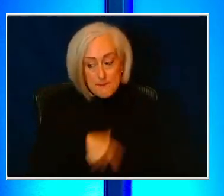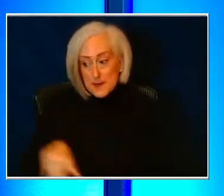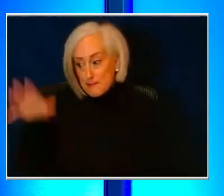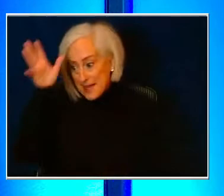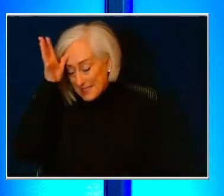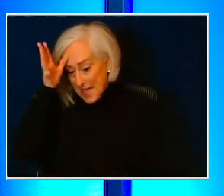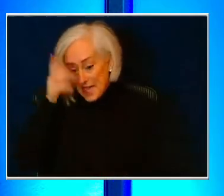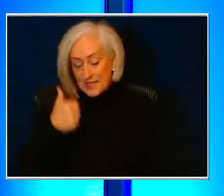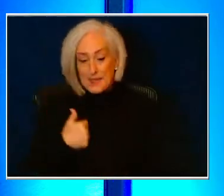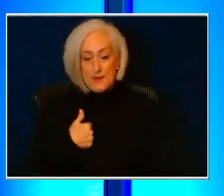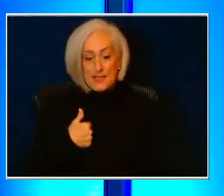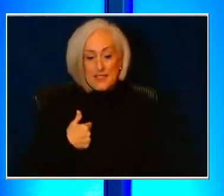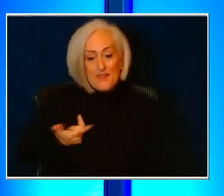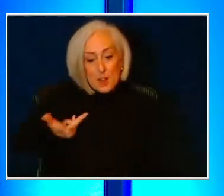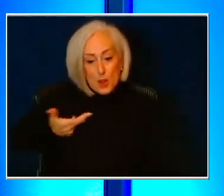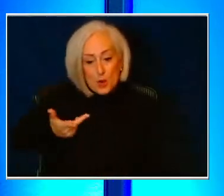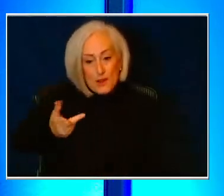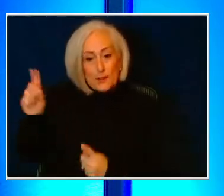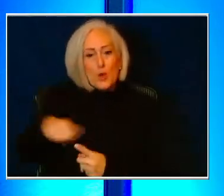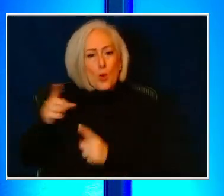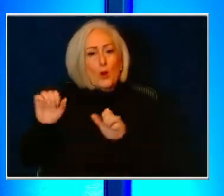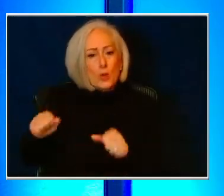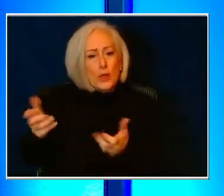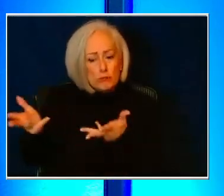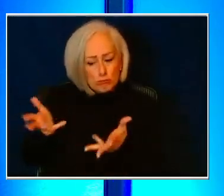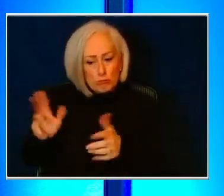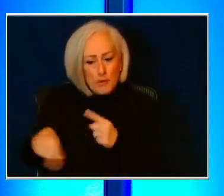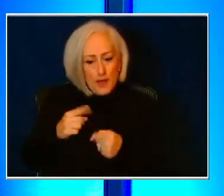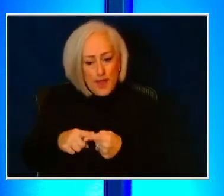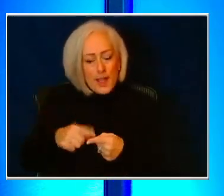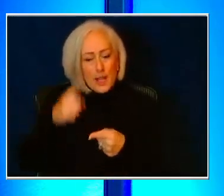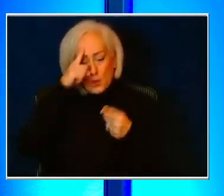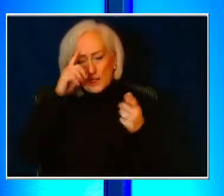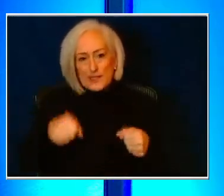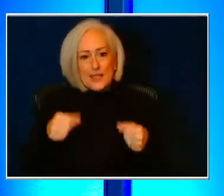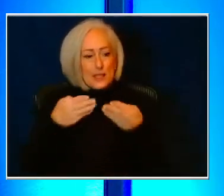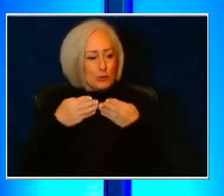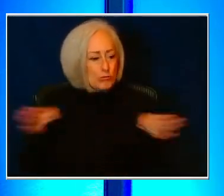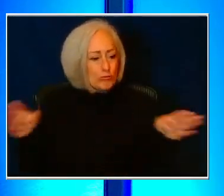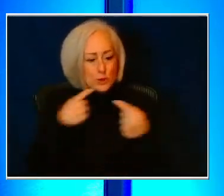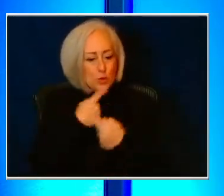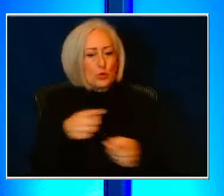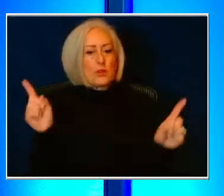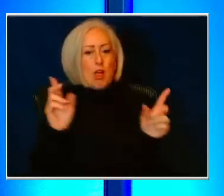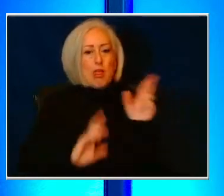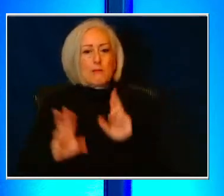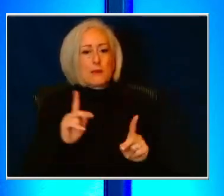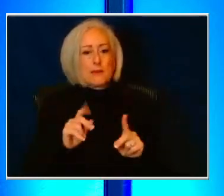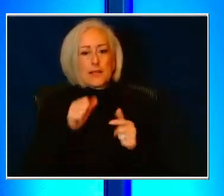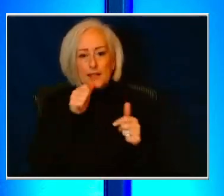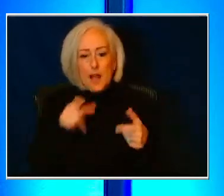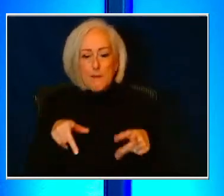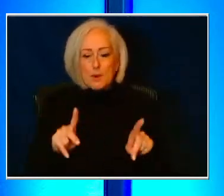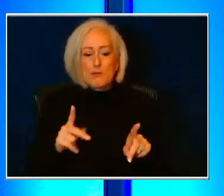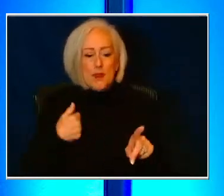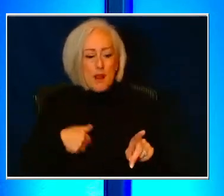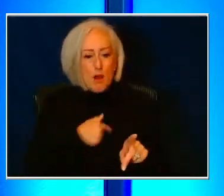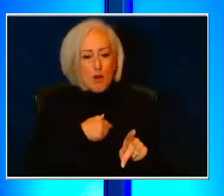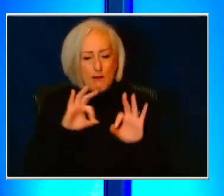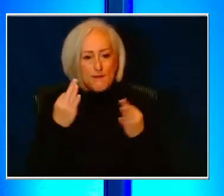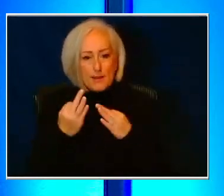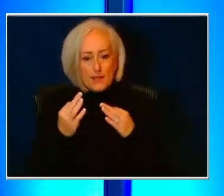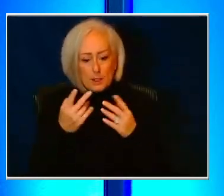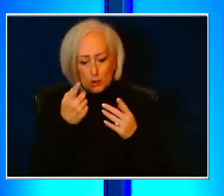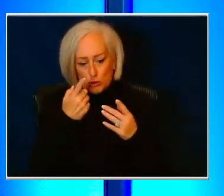decided that we would be very public about it and not allow our family to be isolated. And what isolation can look